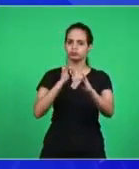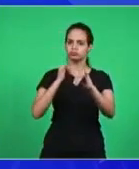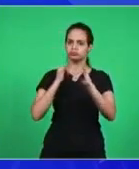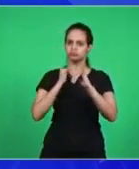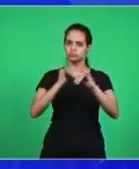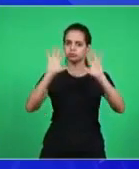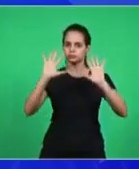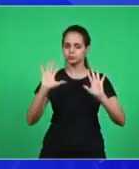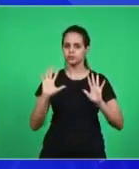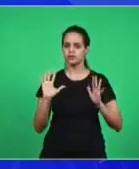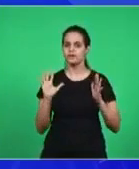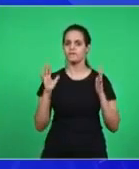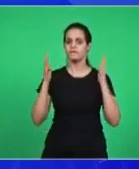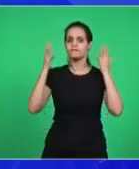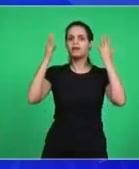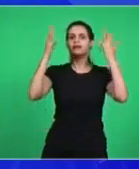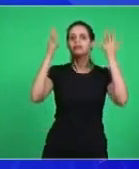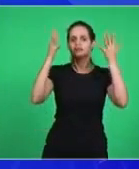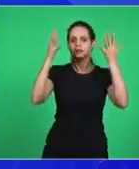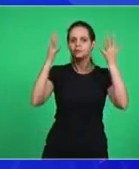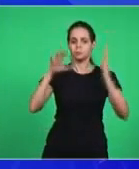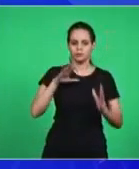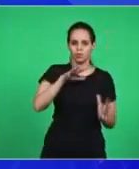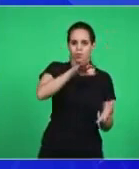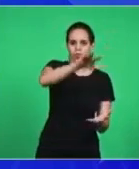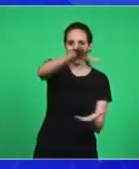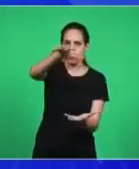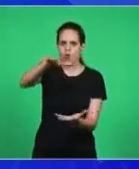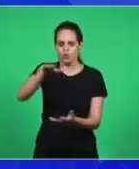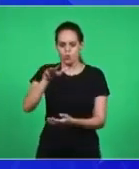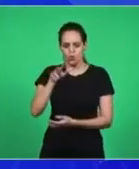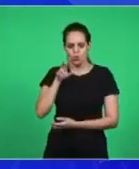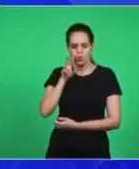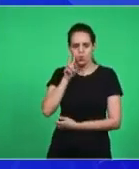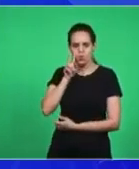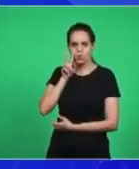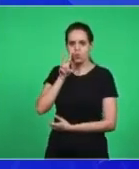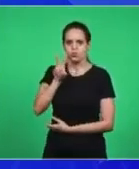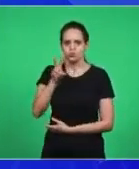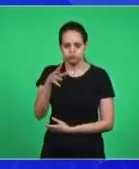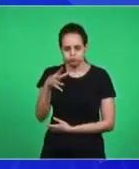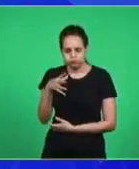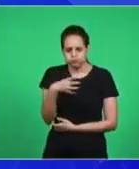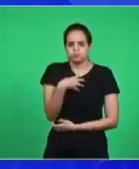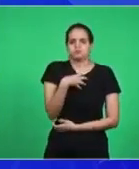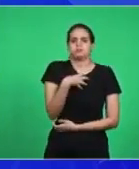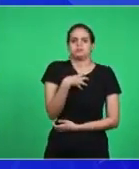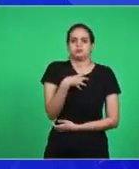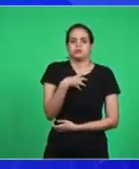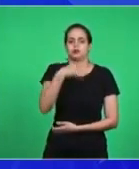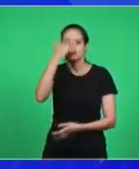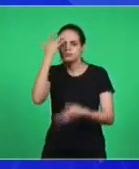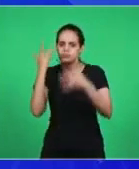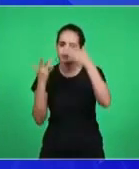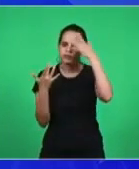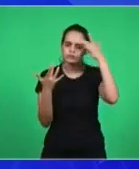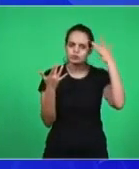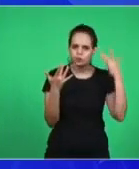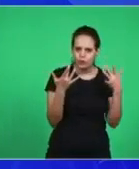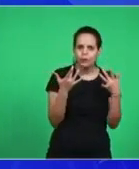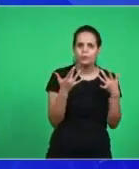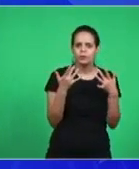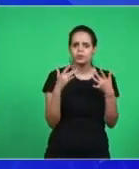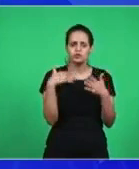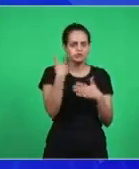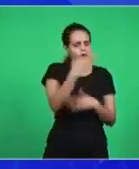feasts that created a great impact, not only the people from outside that don't know the gospel,